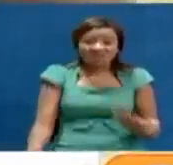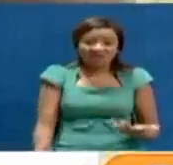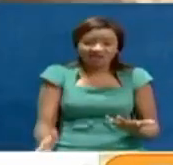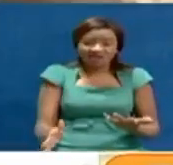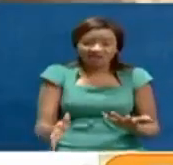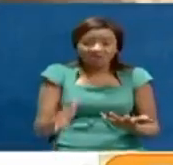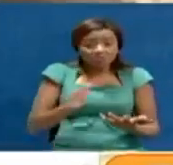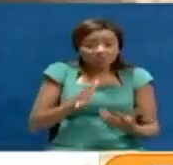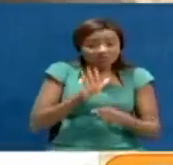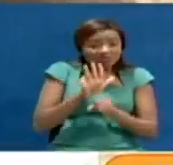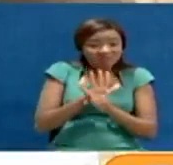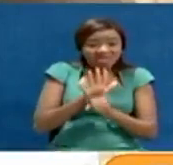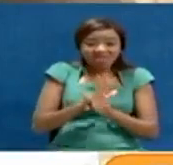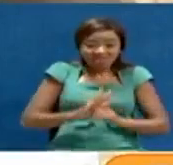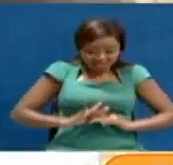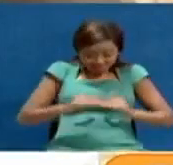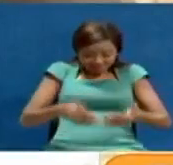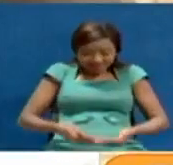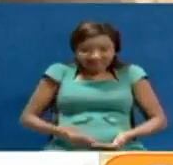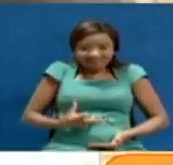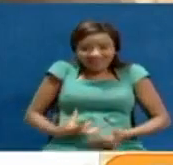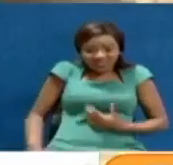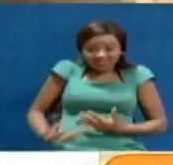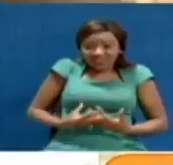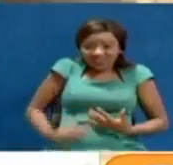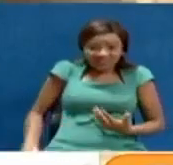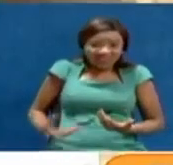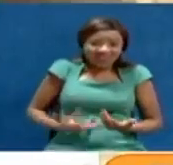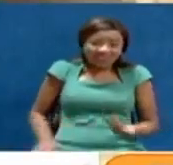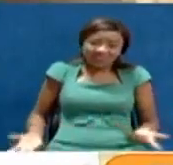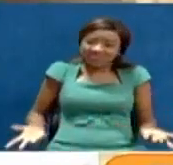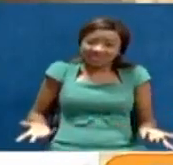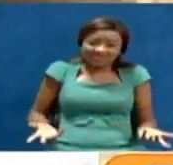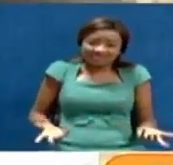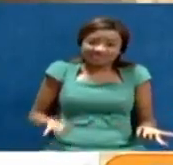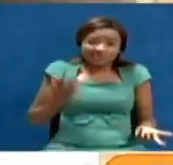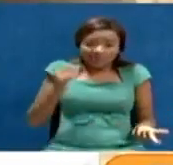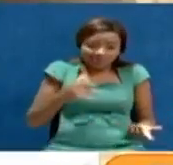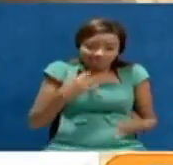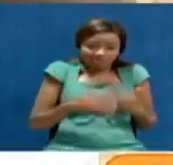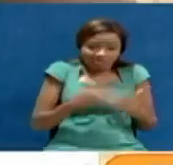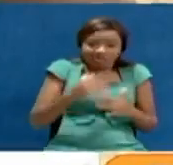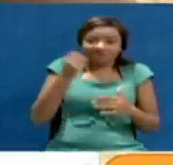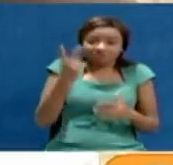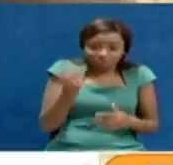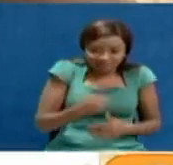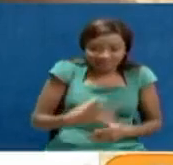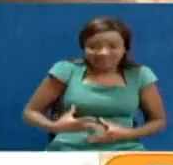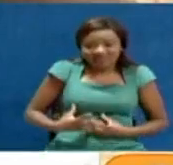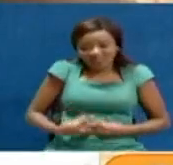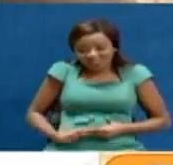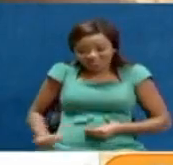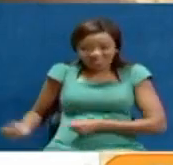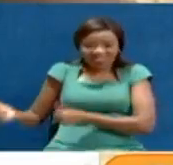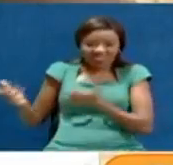Sana sana wakina mama wengi mimba zao zimekuwa zikitoka, ambapo yani ilikuwa via mimba zilikuwa kishika, baada ya miezi miwili mitatu